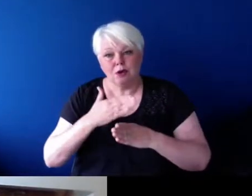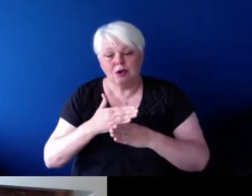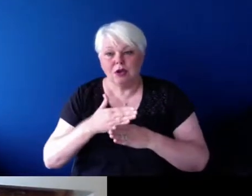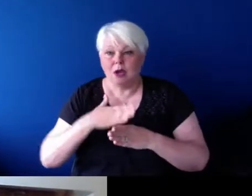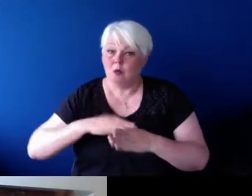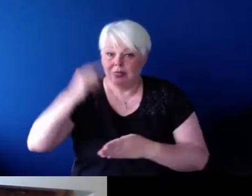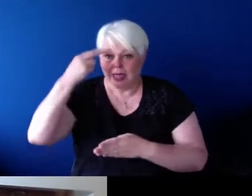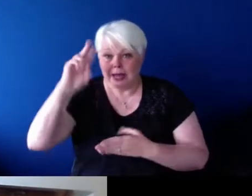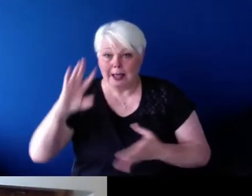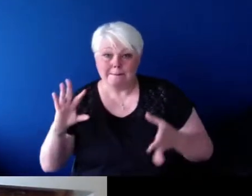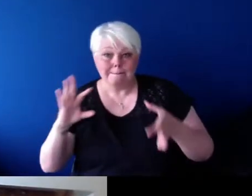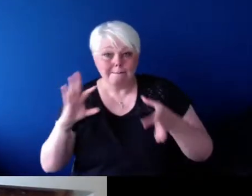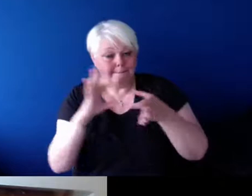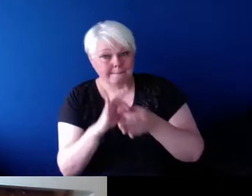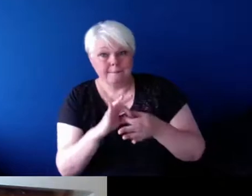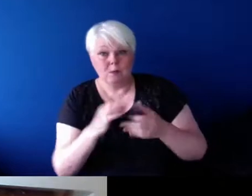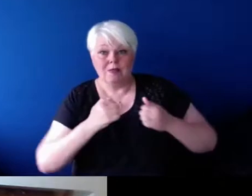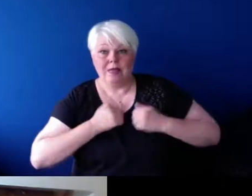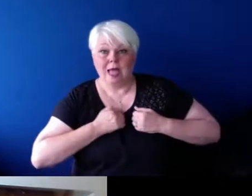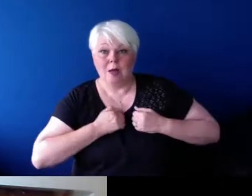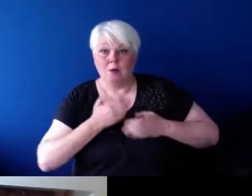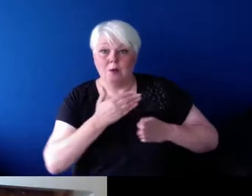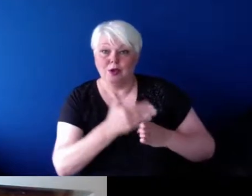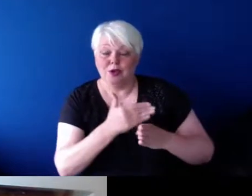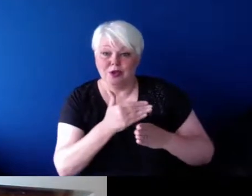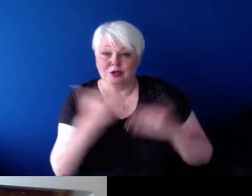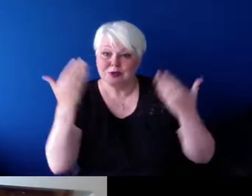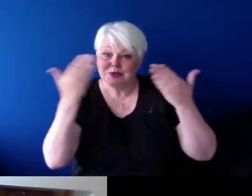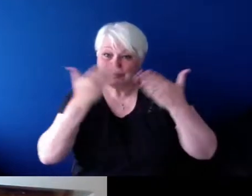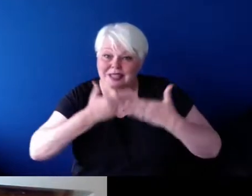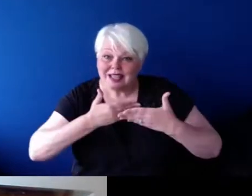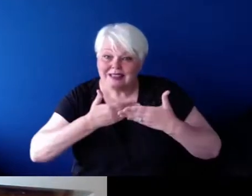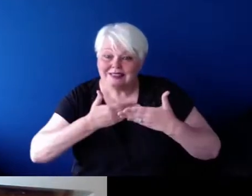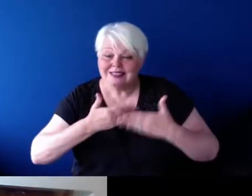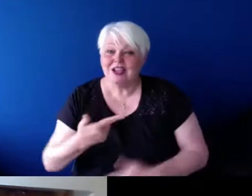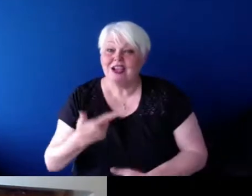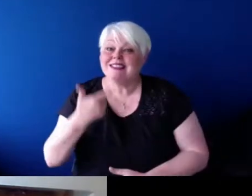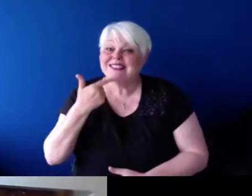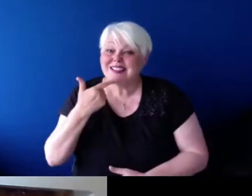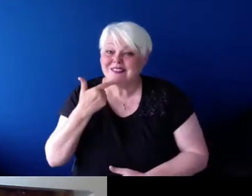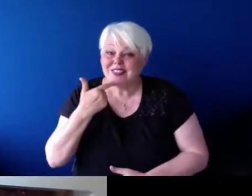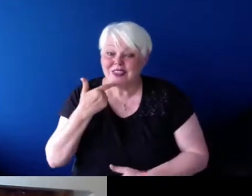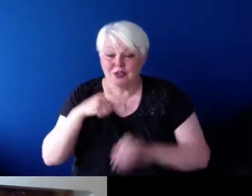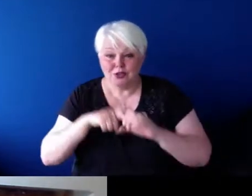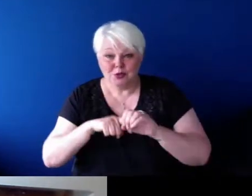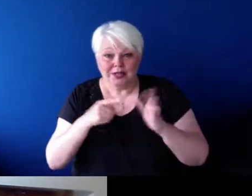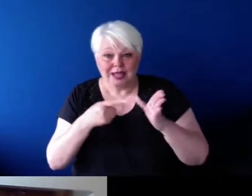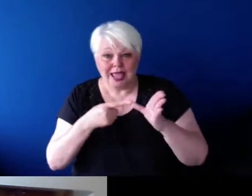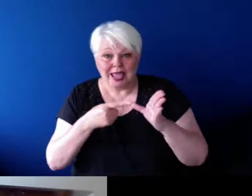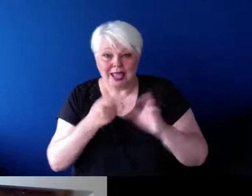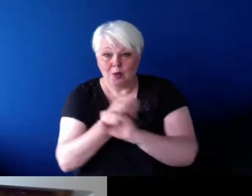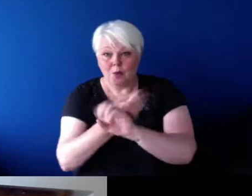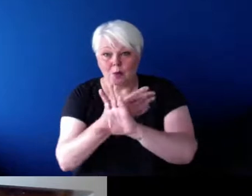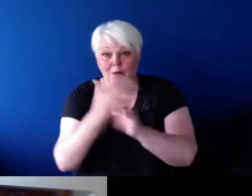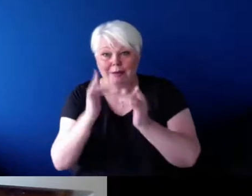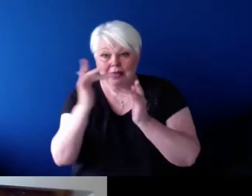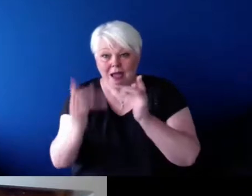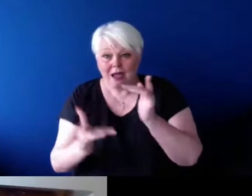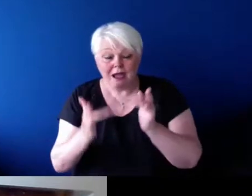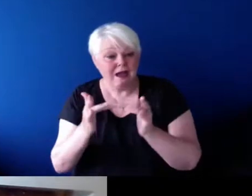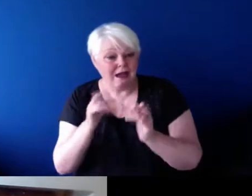names associated with us. So tonight, this is our seventh Q&A webinar with our new patrons. And